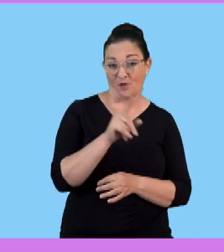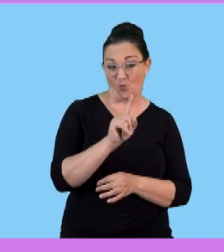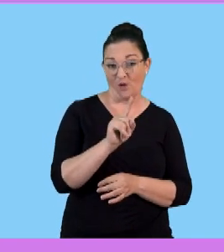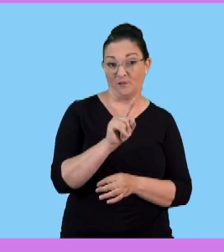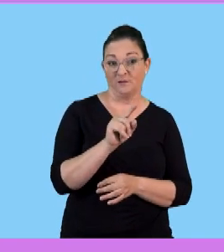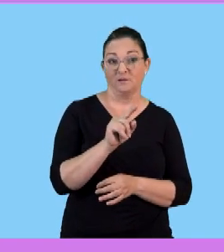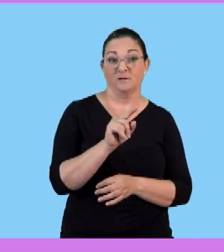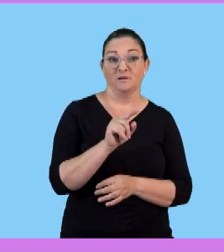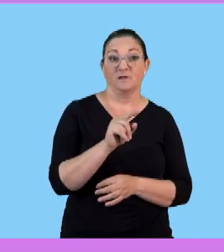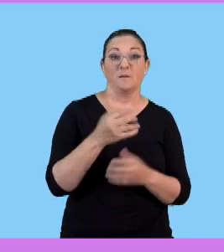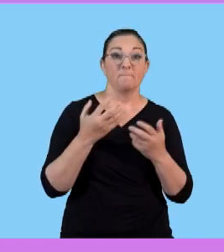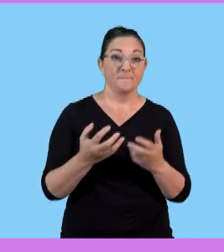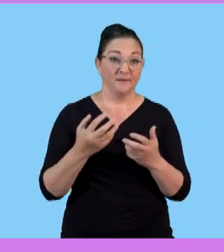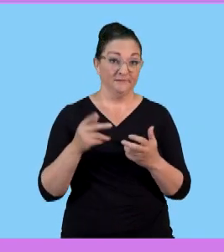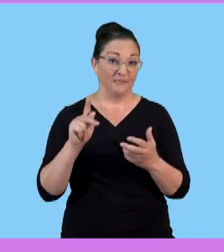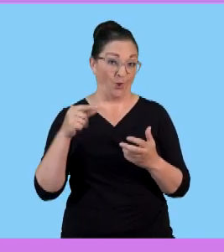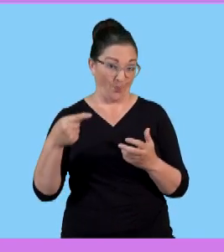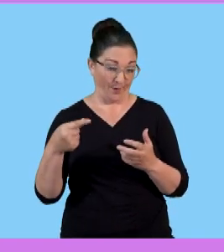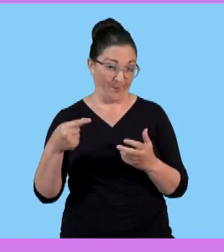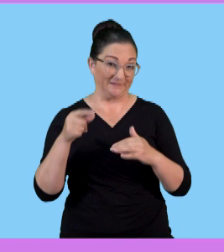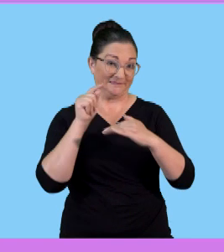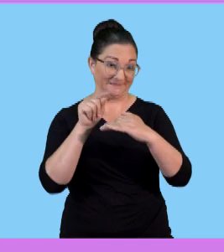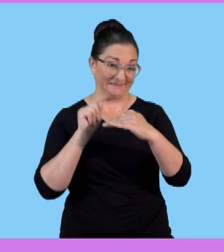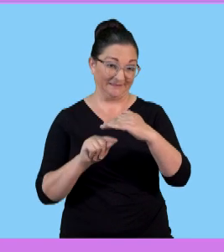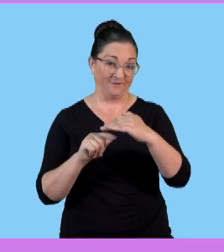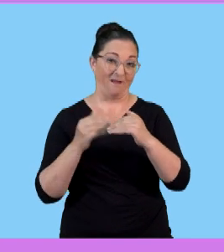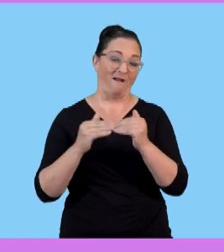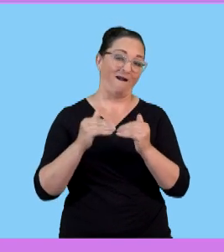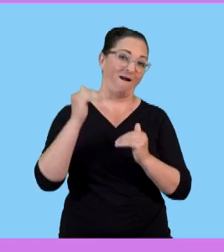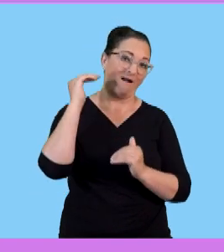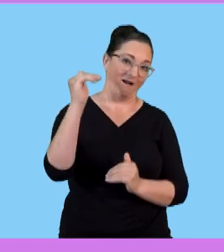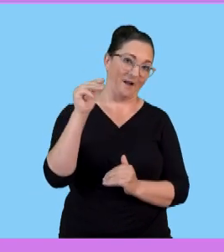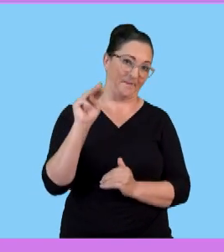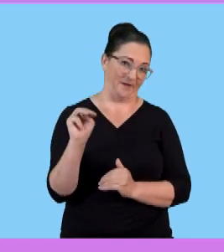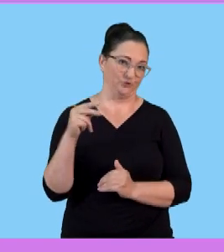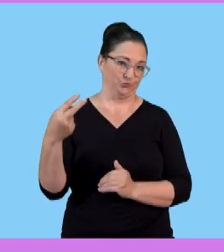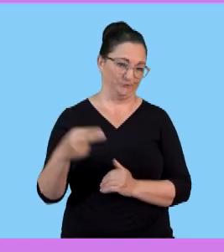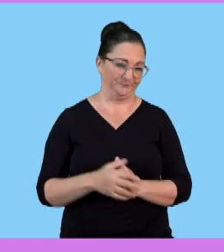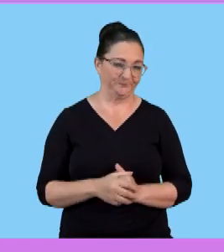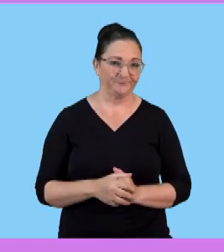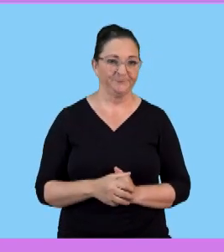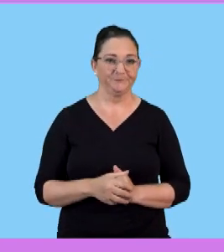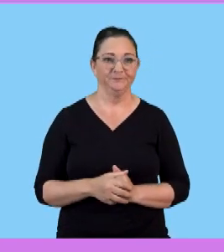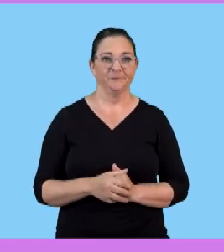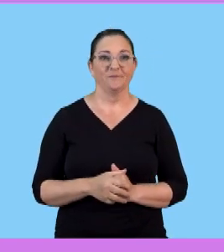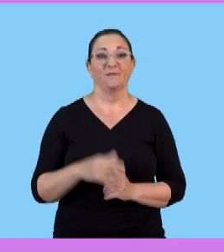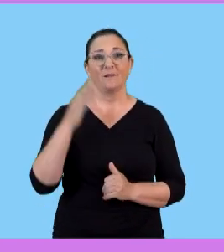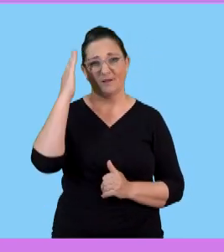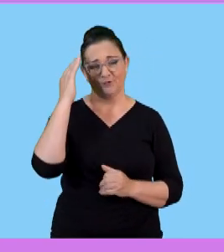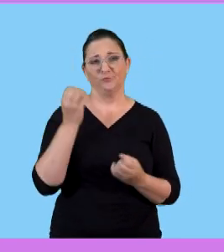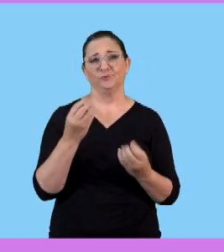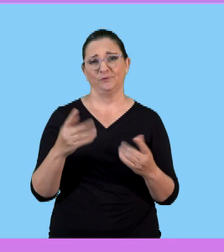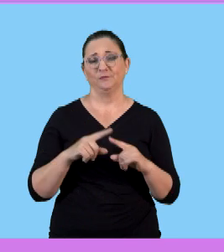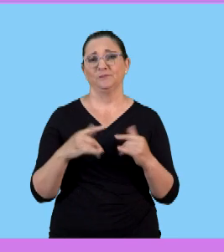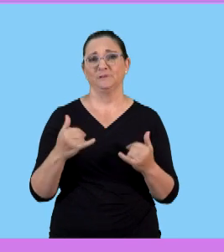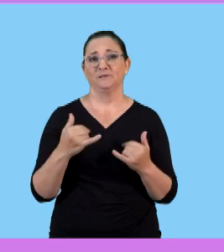body mass index is we take our mass in kilogram divided by our height in meters squared. All right, I